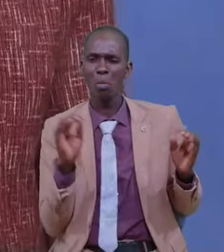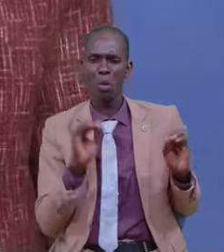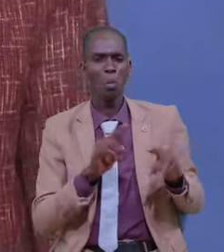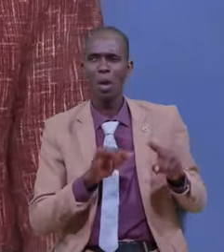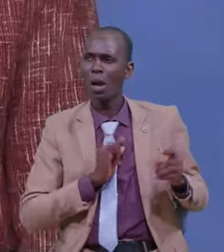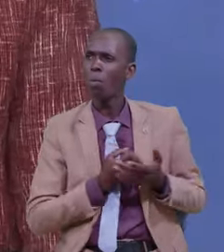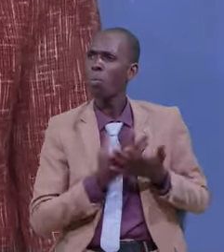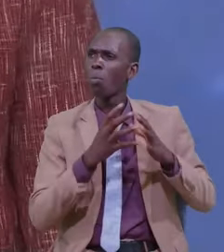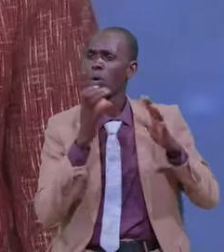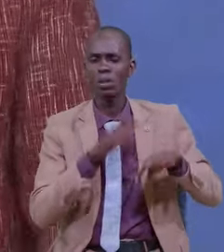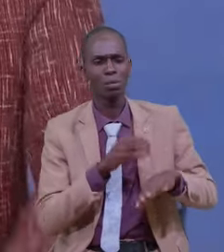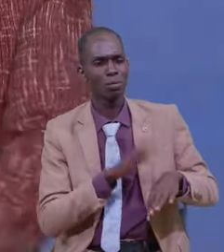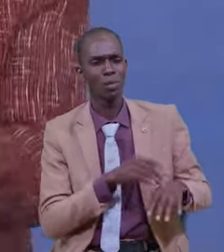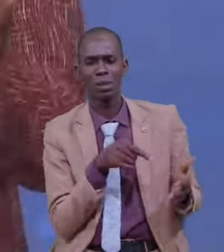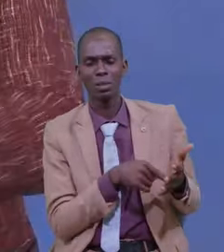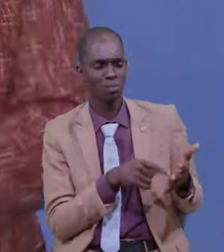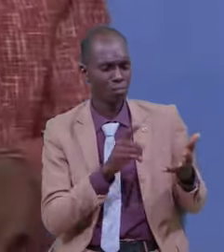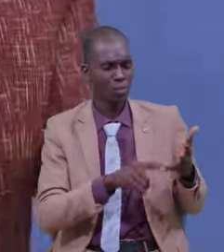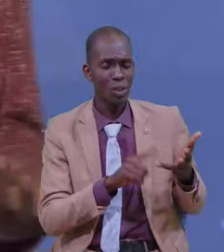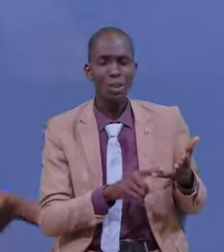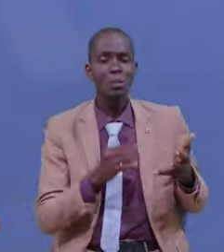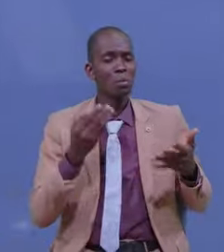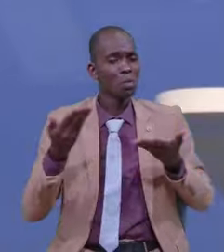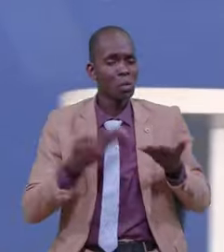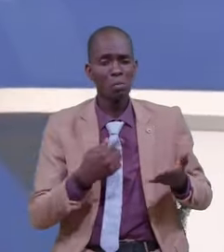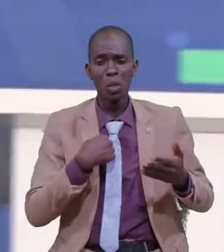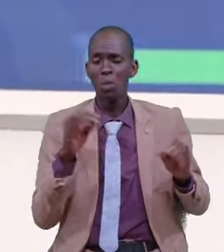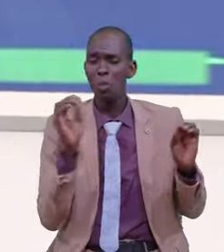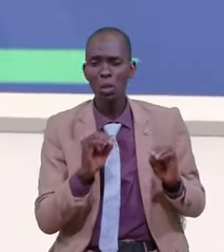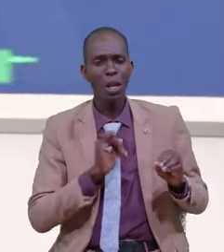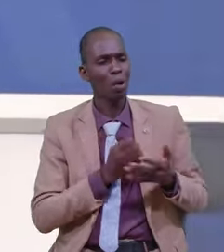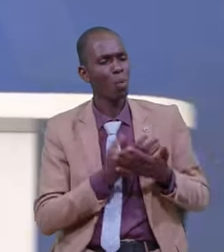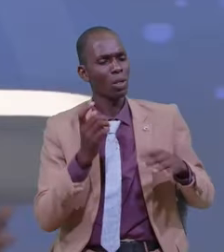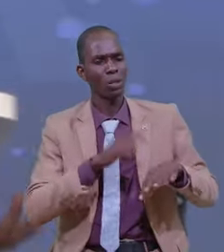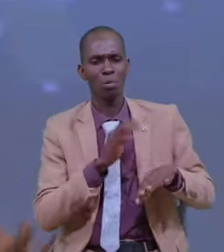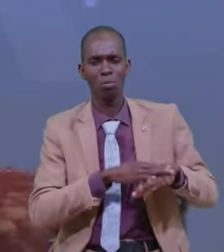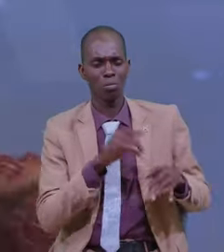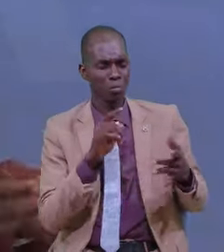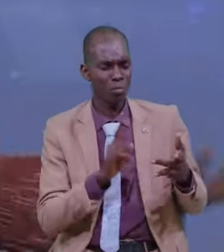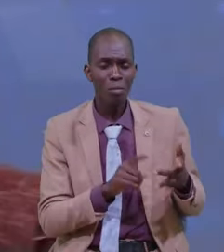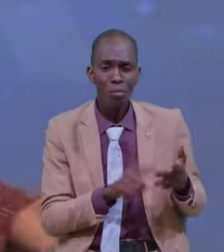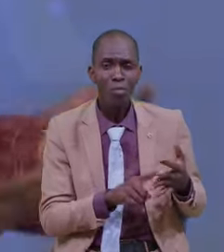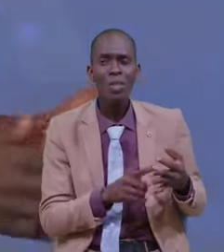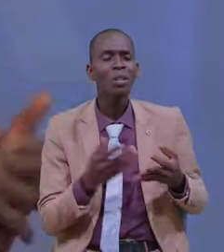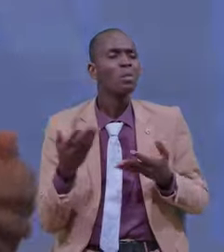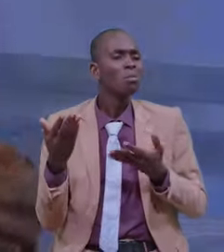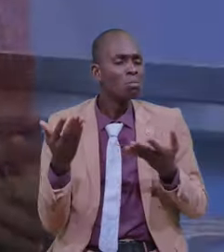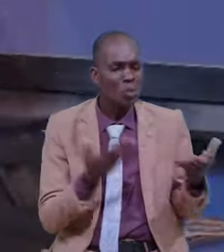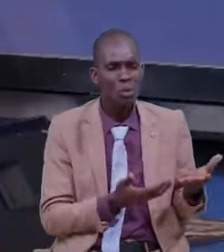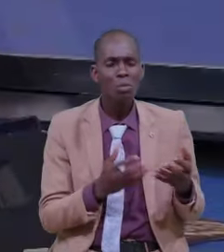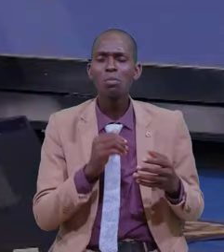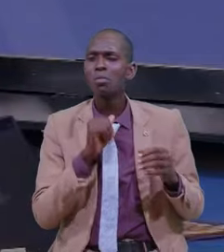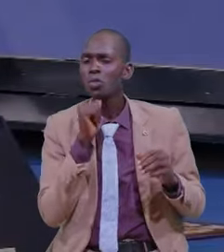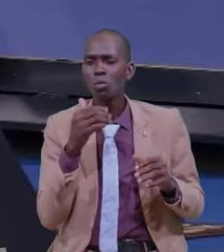one produces nothing, and I spent time. This one appears to be producing, but at the end of the day,